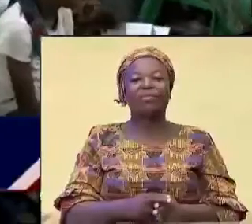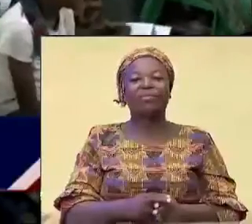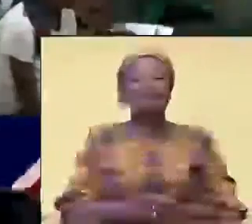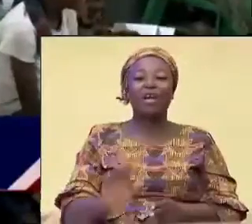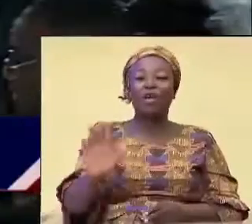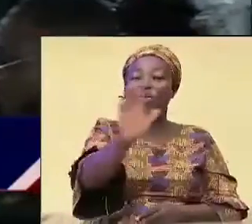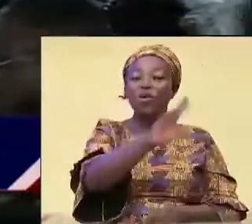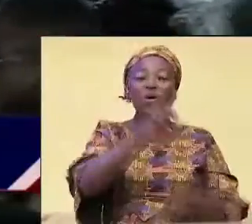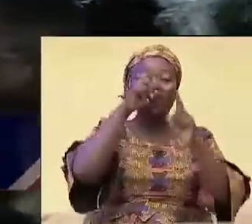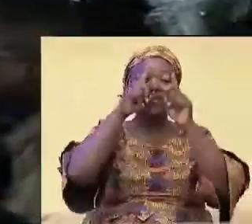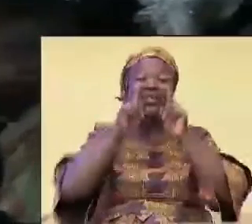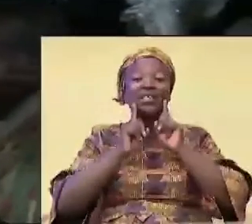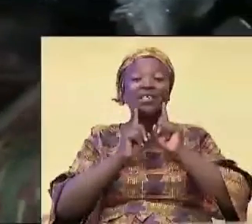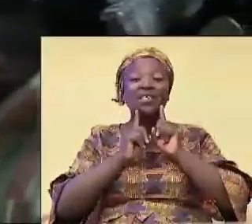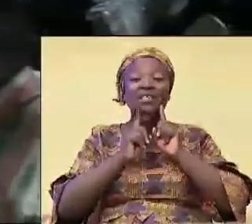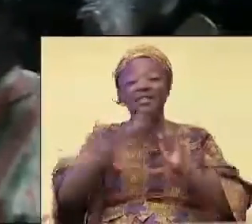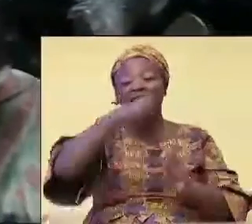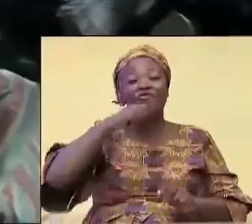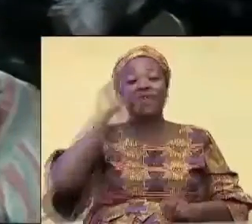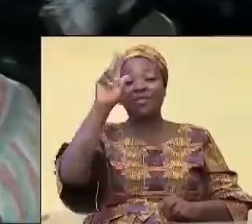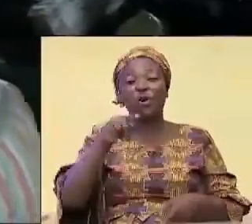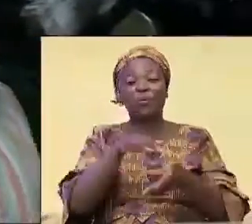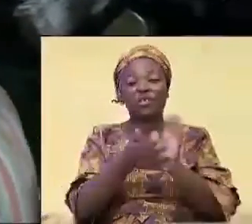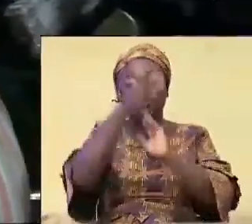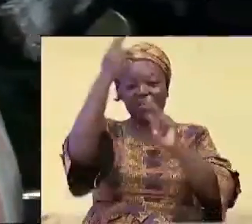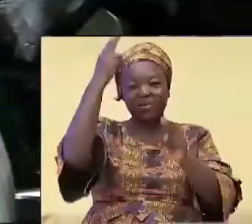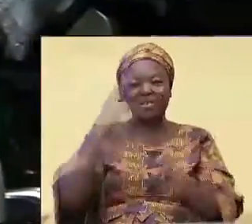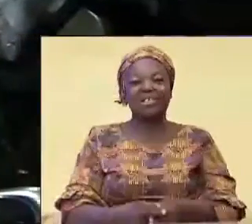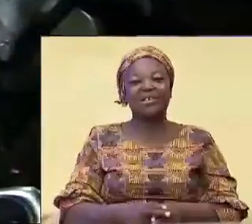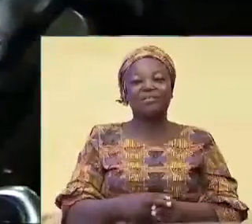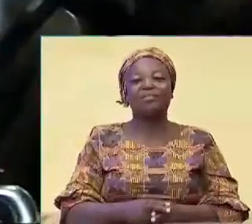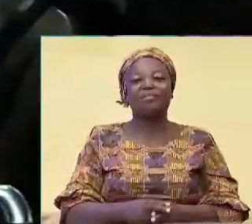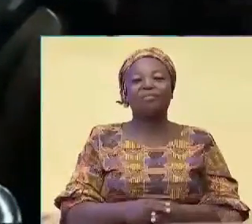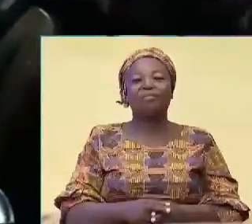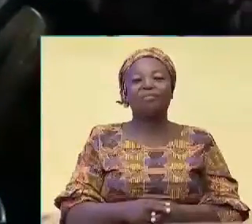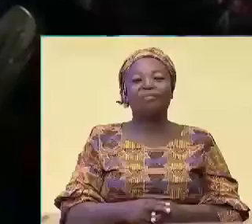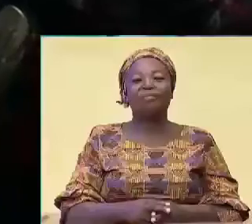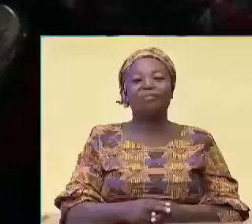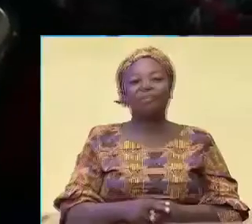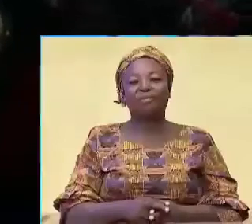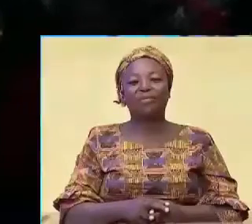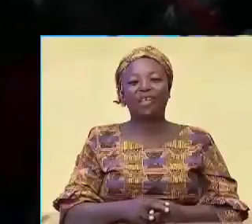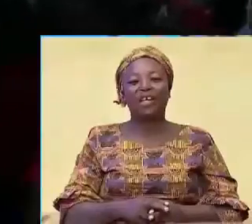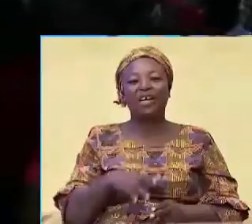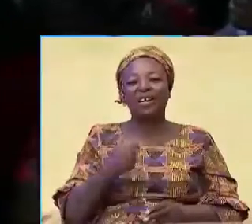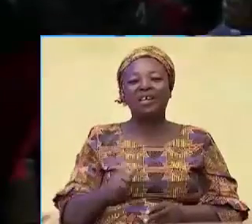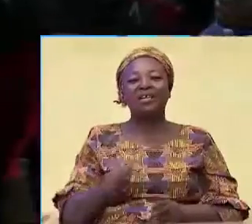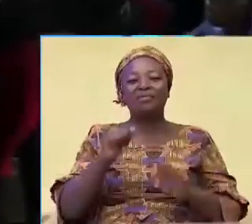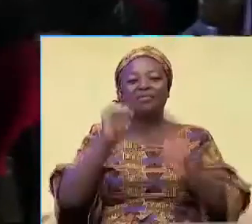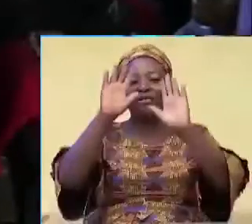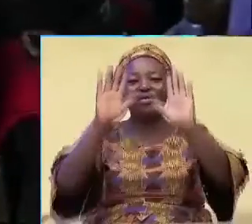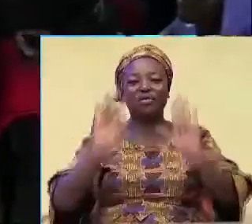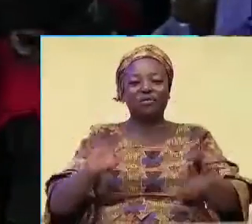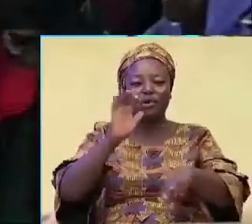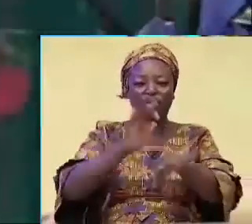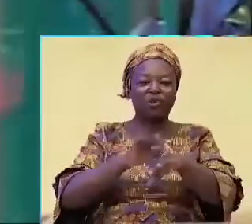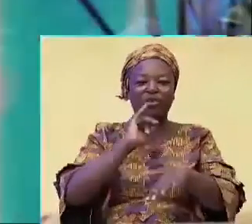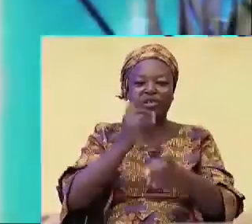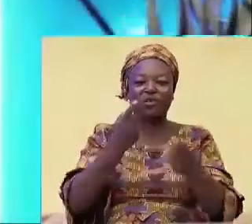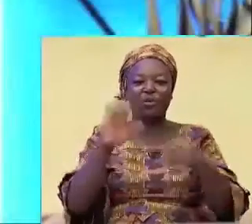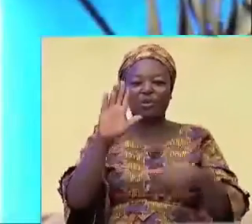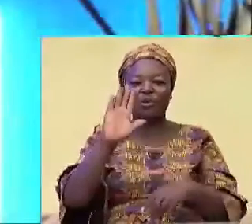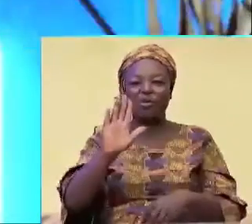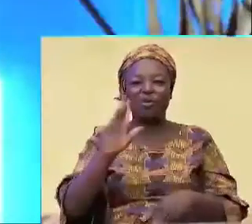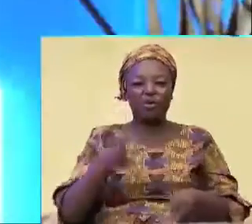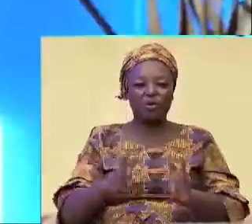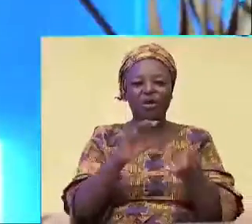up. Your tears dried up. A miracle